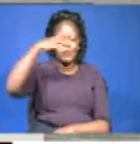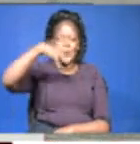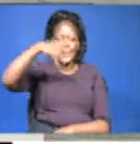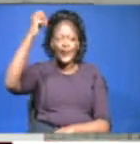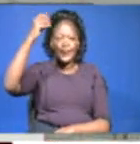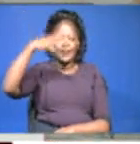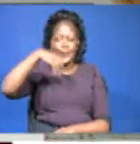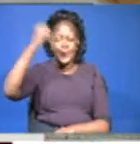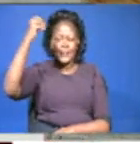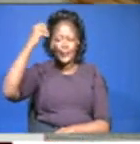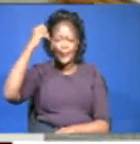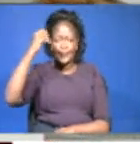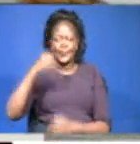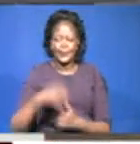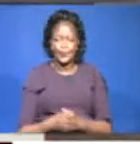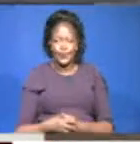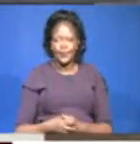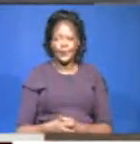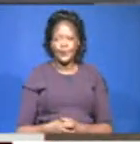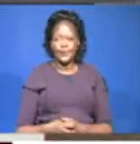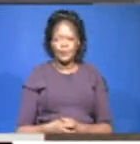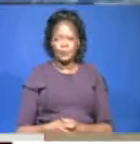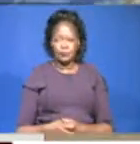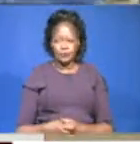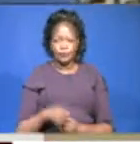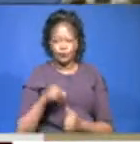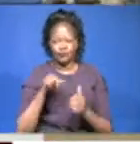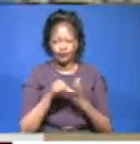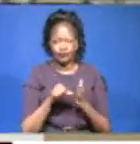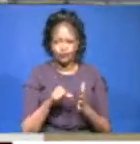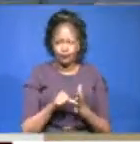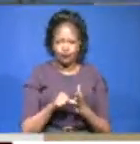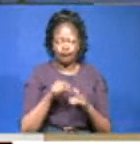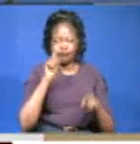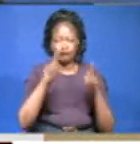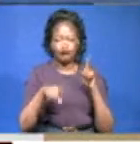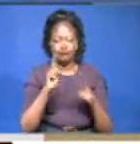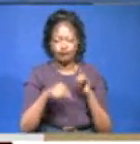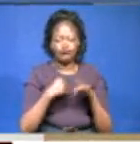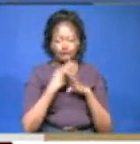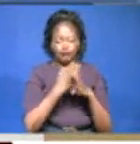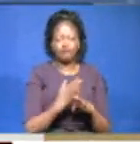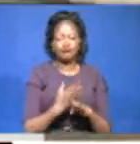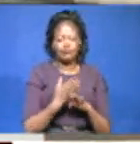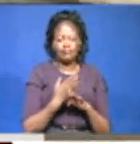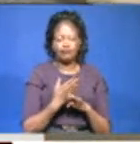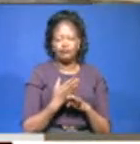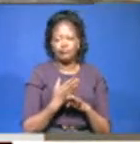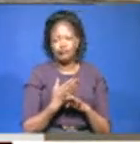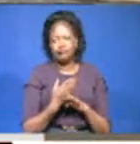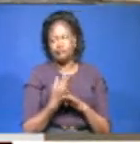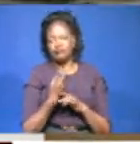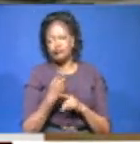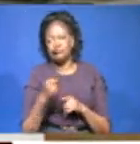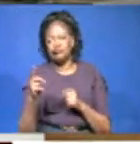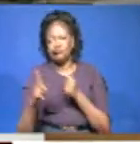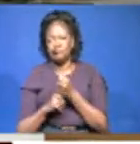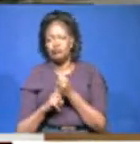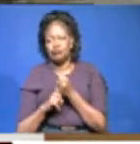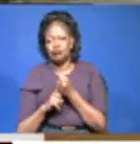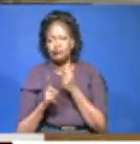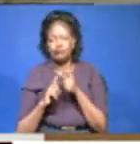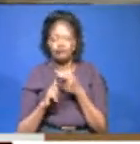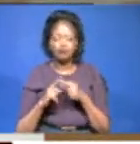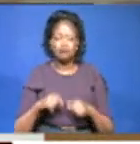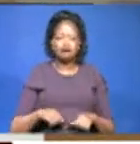to load shedding. The load shedding stages have been varying between stages 2 and 6, with no end in sight to the country's